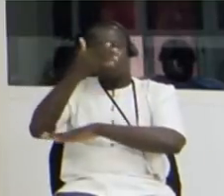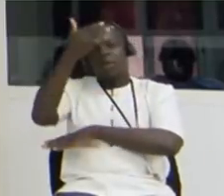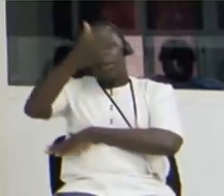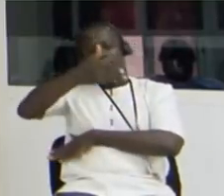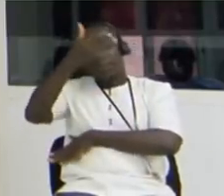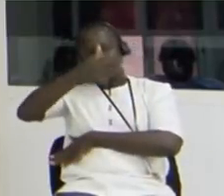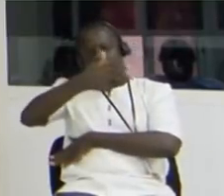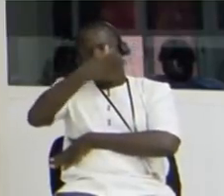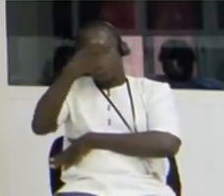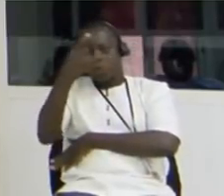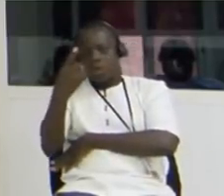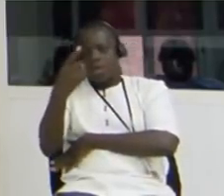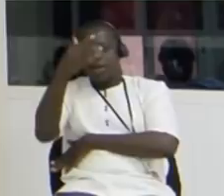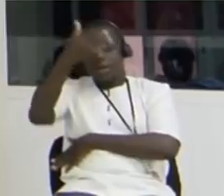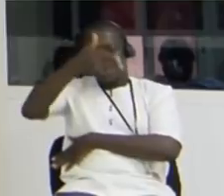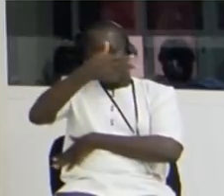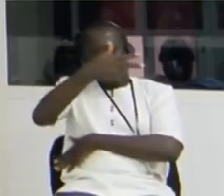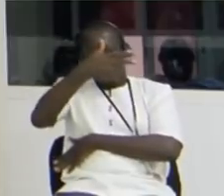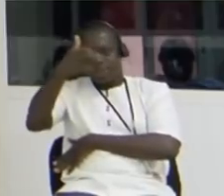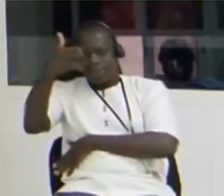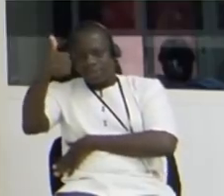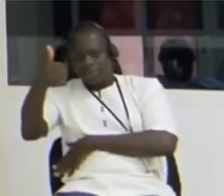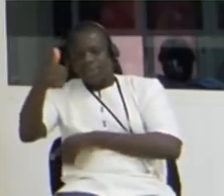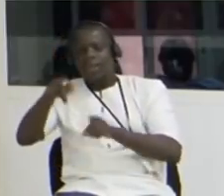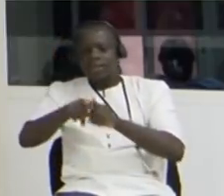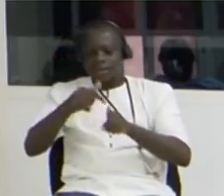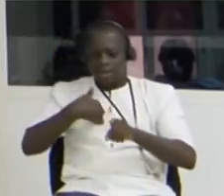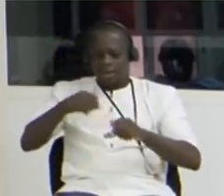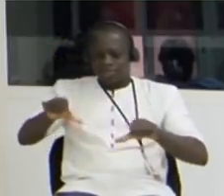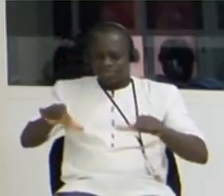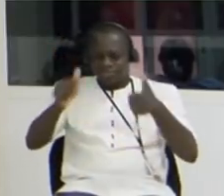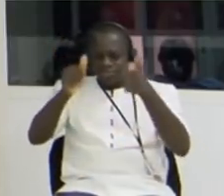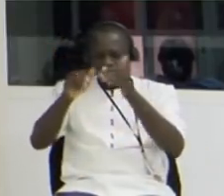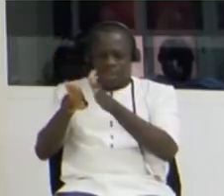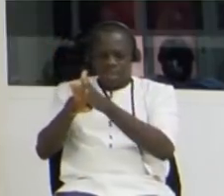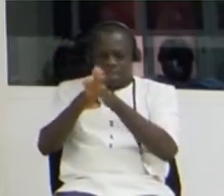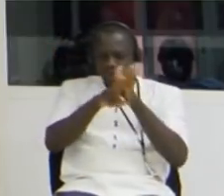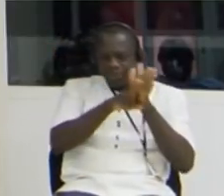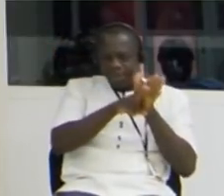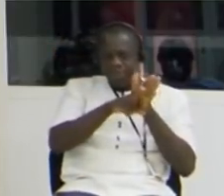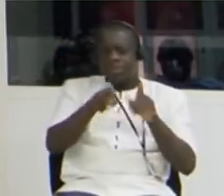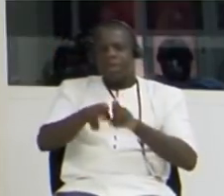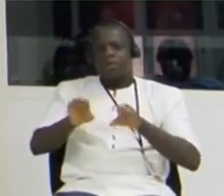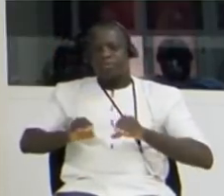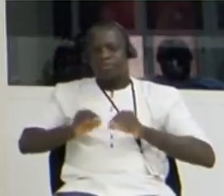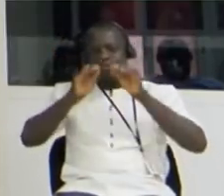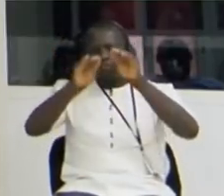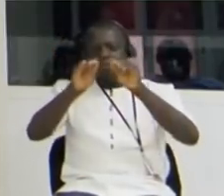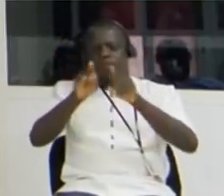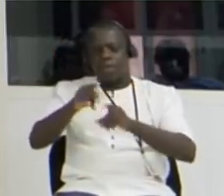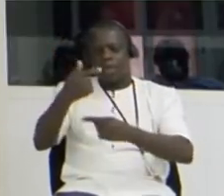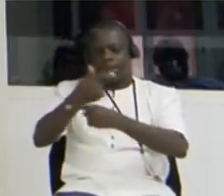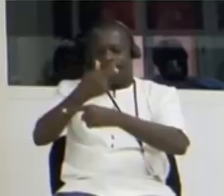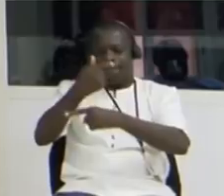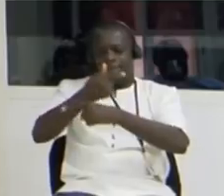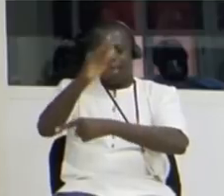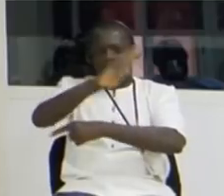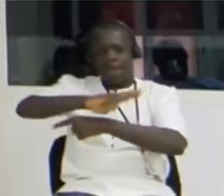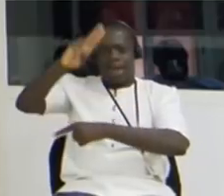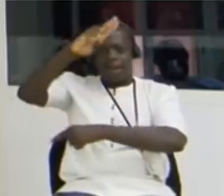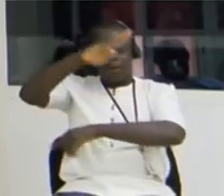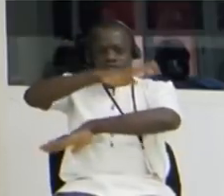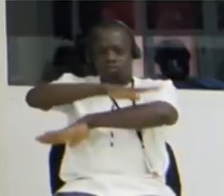1986. Then I took my common entrance and proceeded to Gambia High School from 1986 to